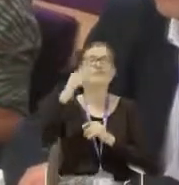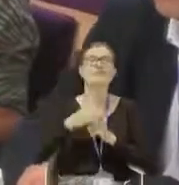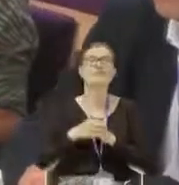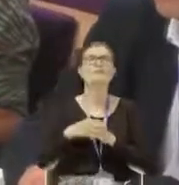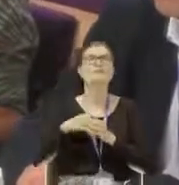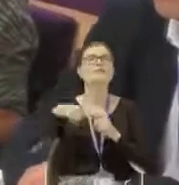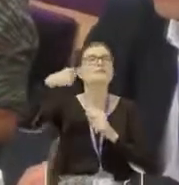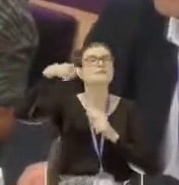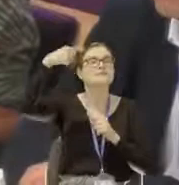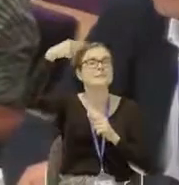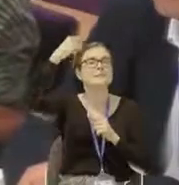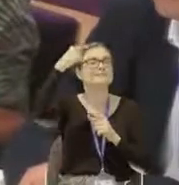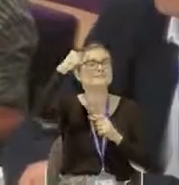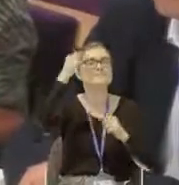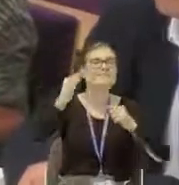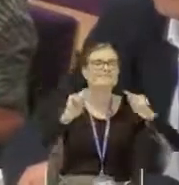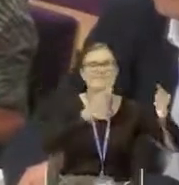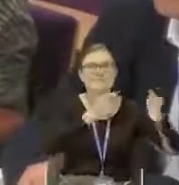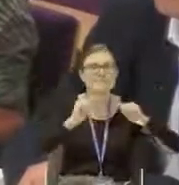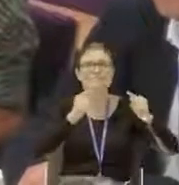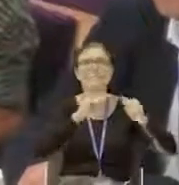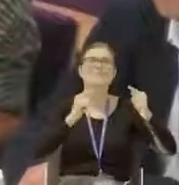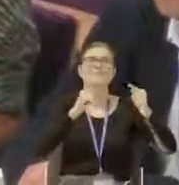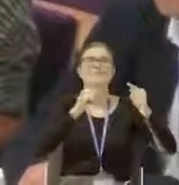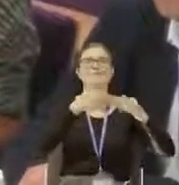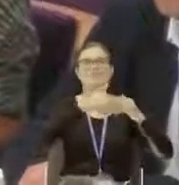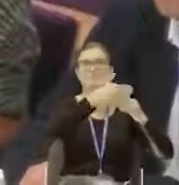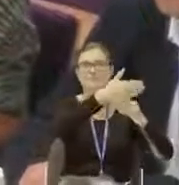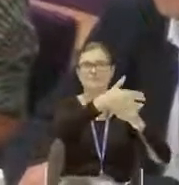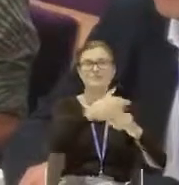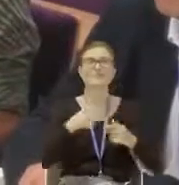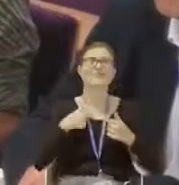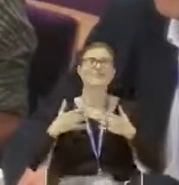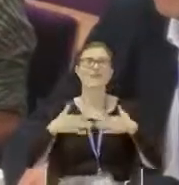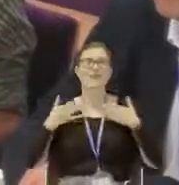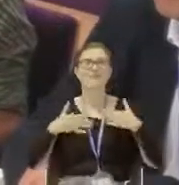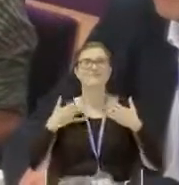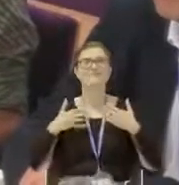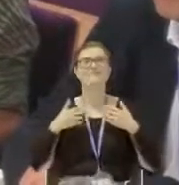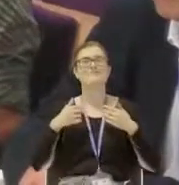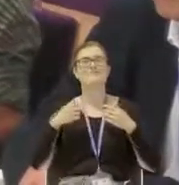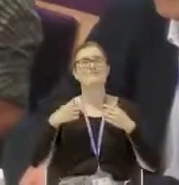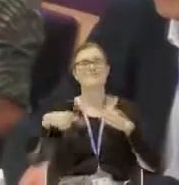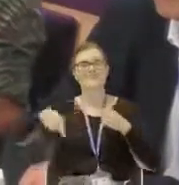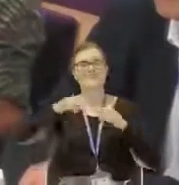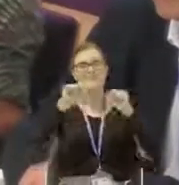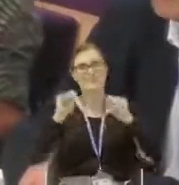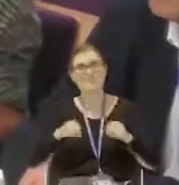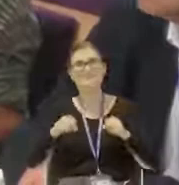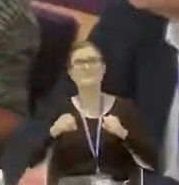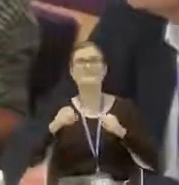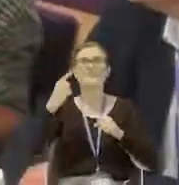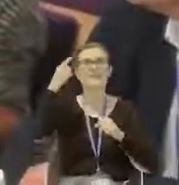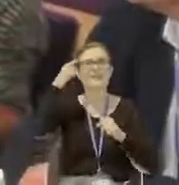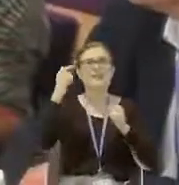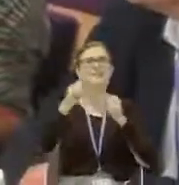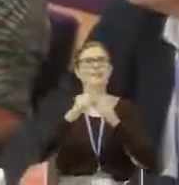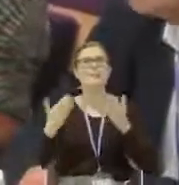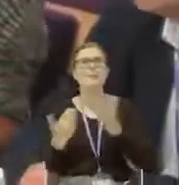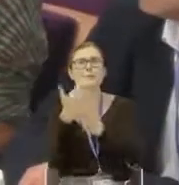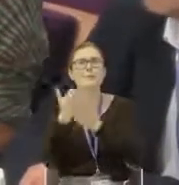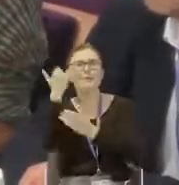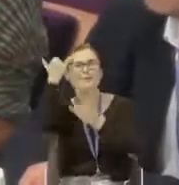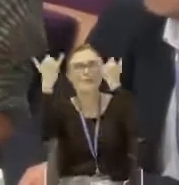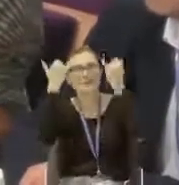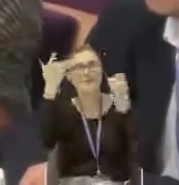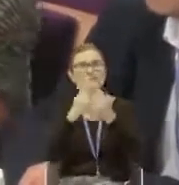about creating space for more time for our citizens, time as that very precious resource, the need for intergenerational dialogue, the need to